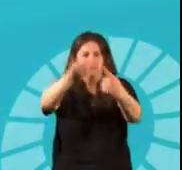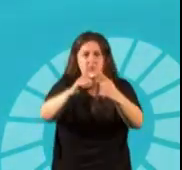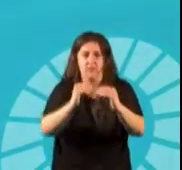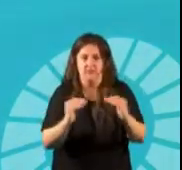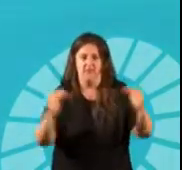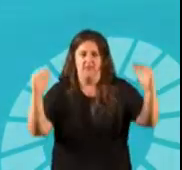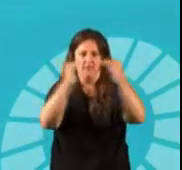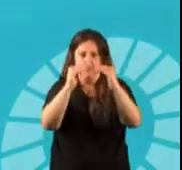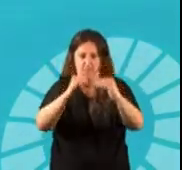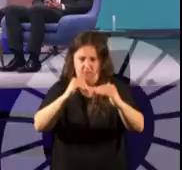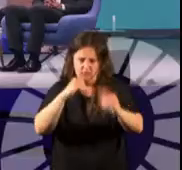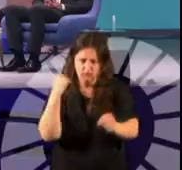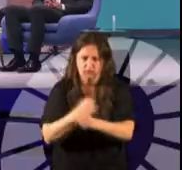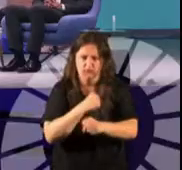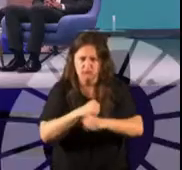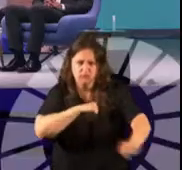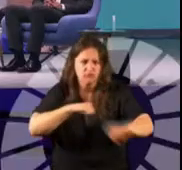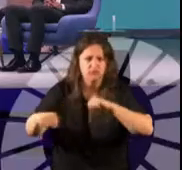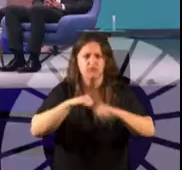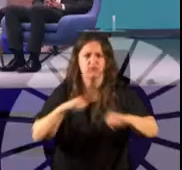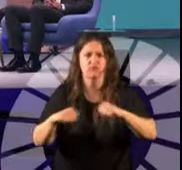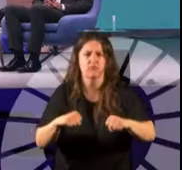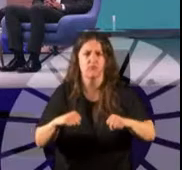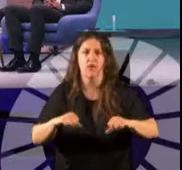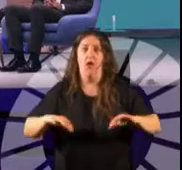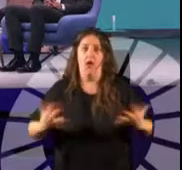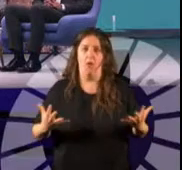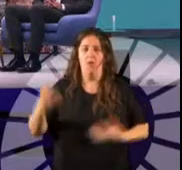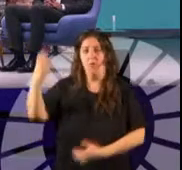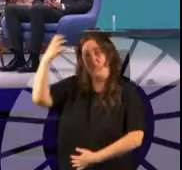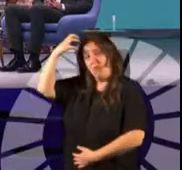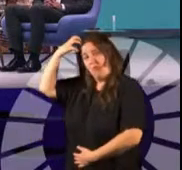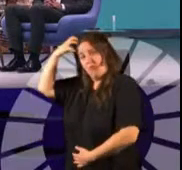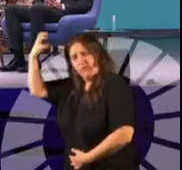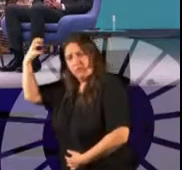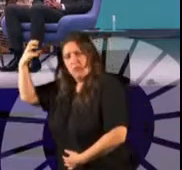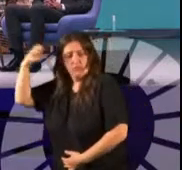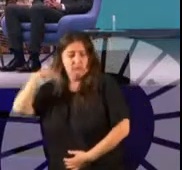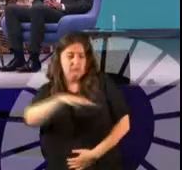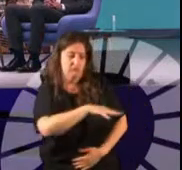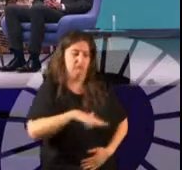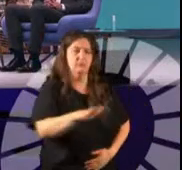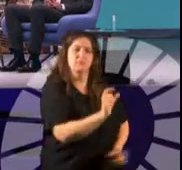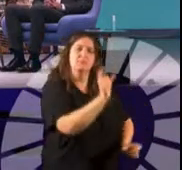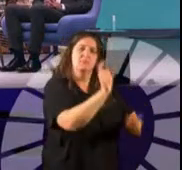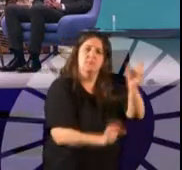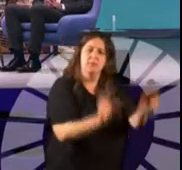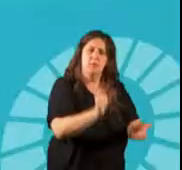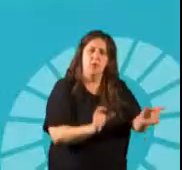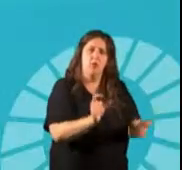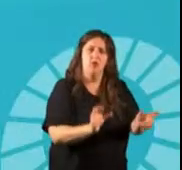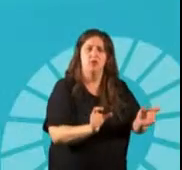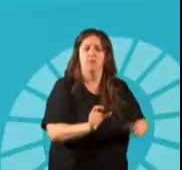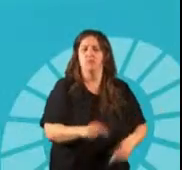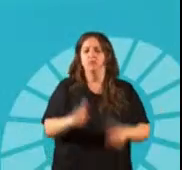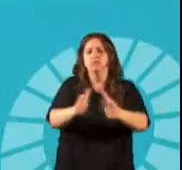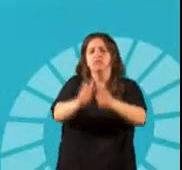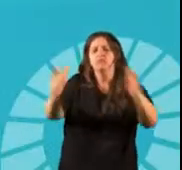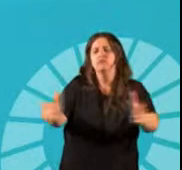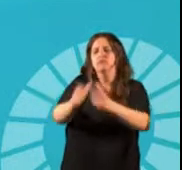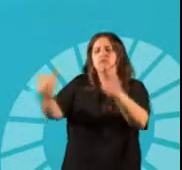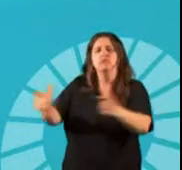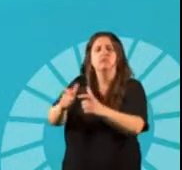fight for equality, the NGOs, international organizations under the auspices